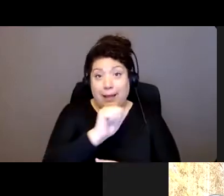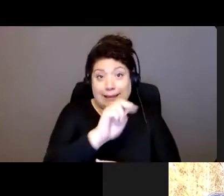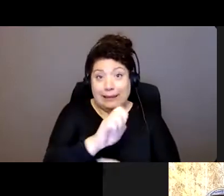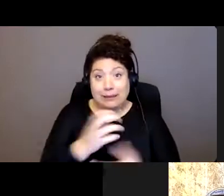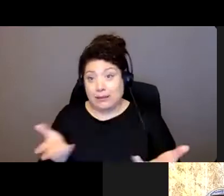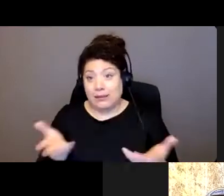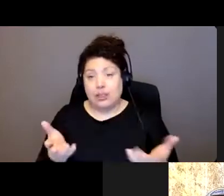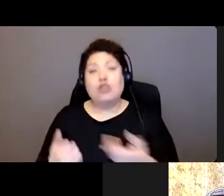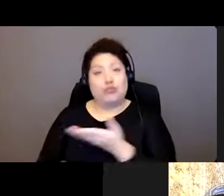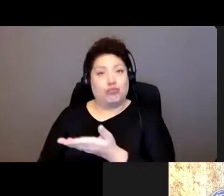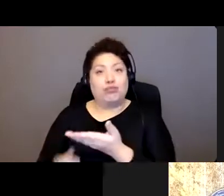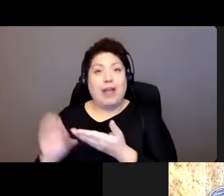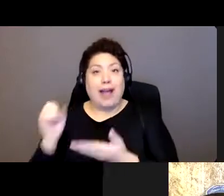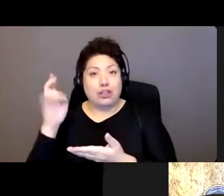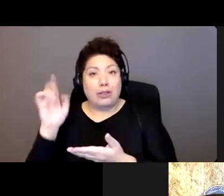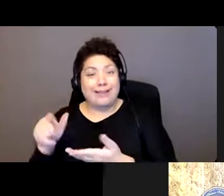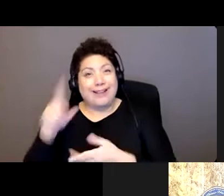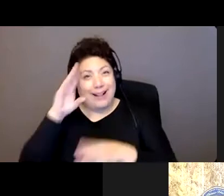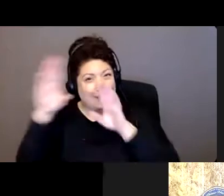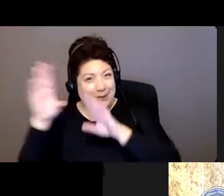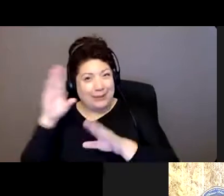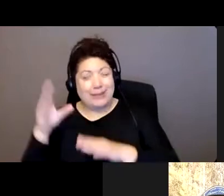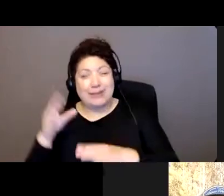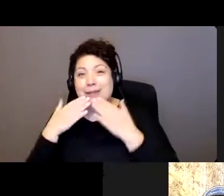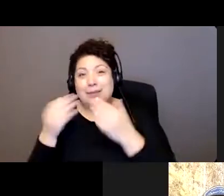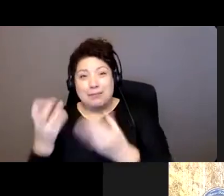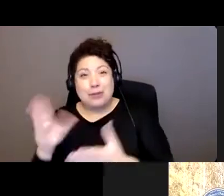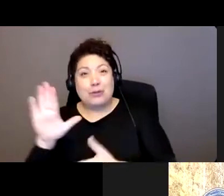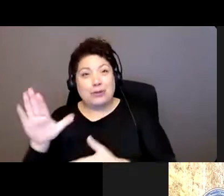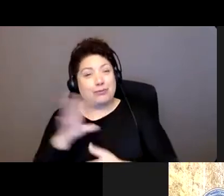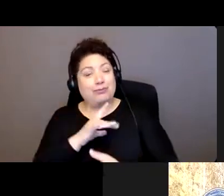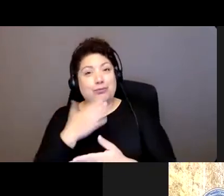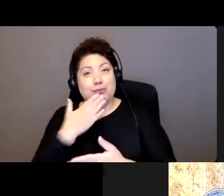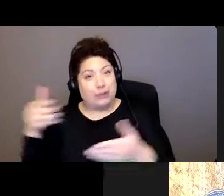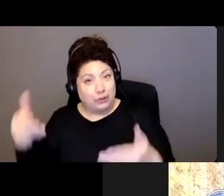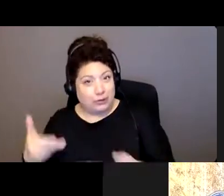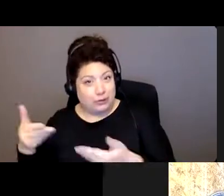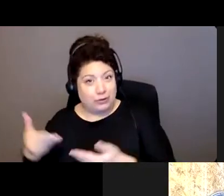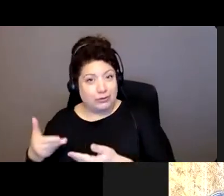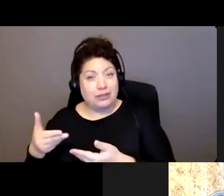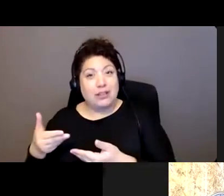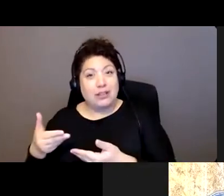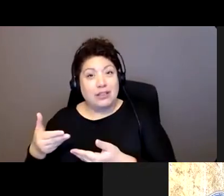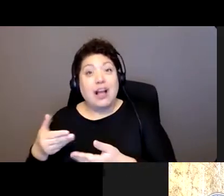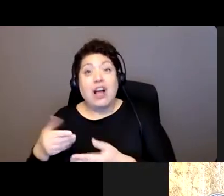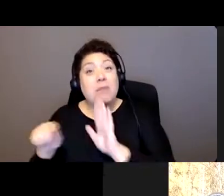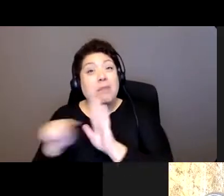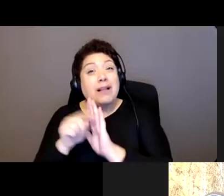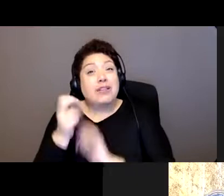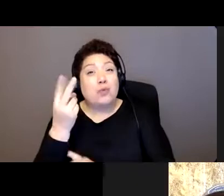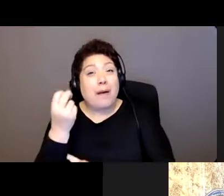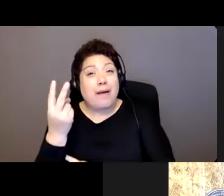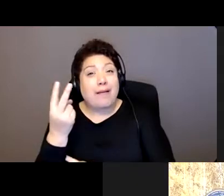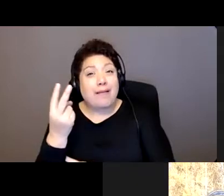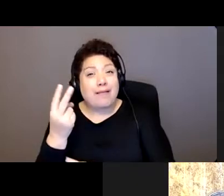Okay. So hi, everyone. Thank you so much, Christine, for that wonderful intro. And it's only minus 12. It's not minus